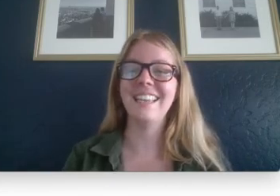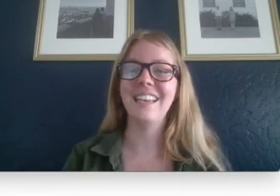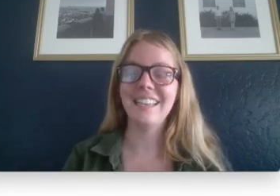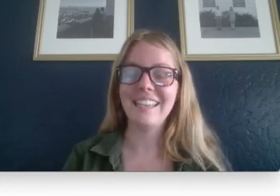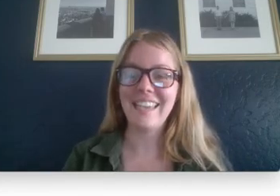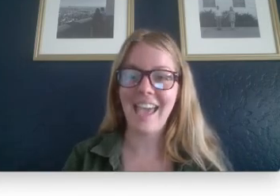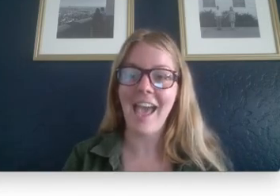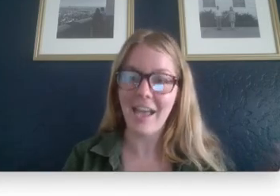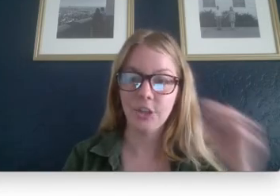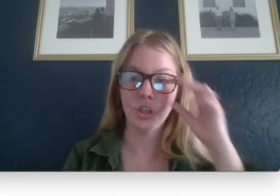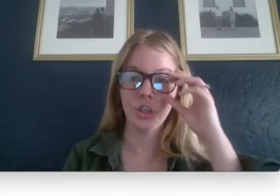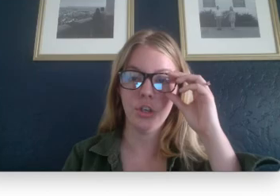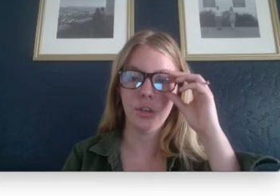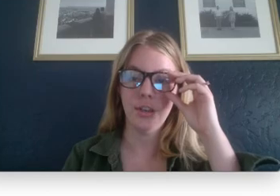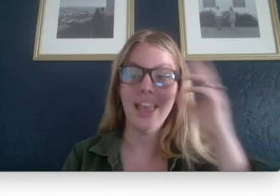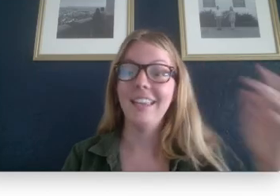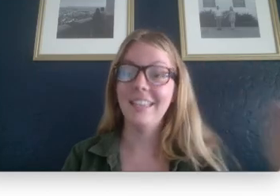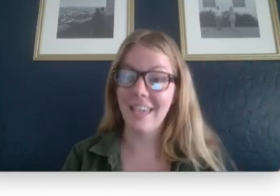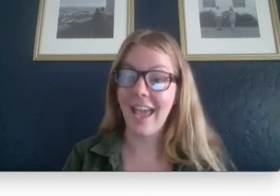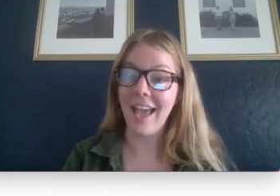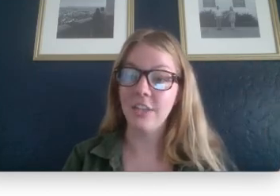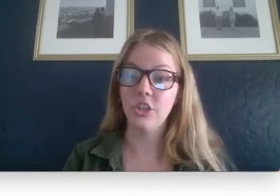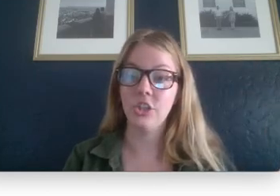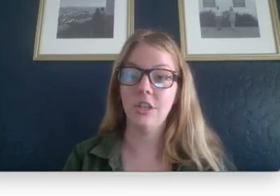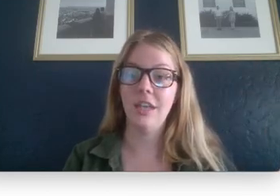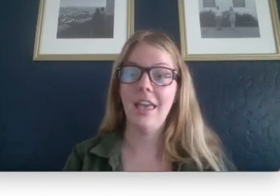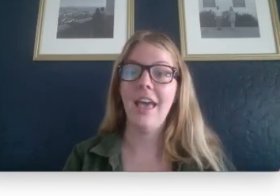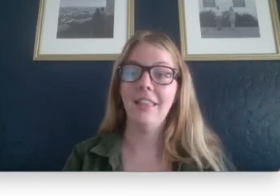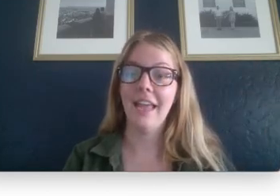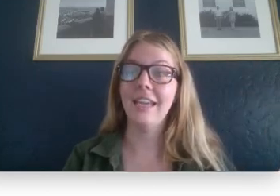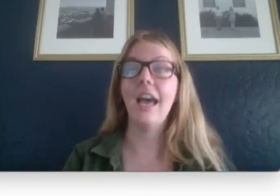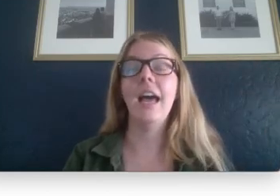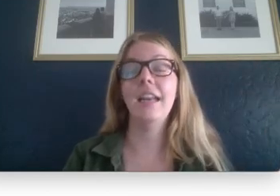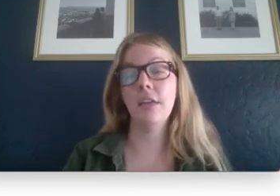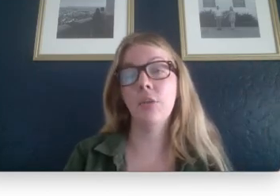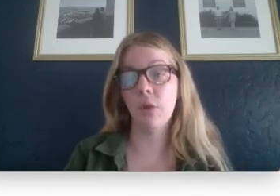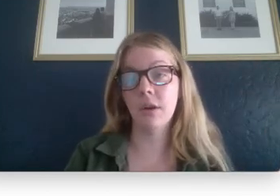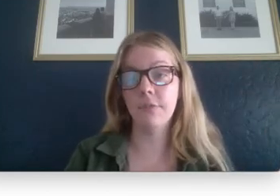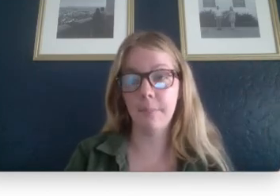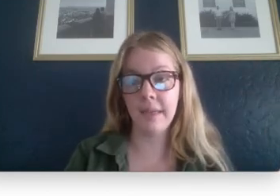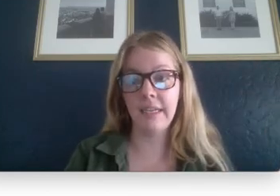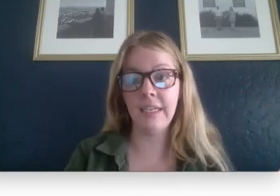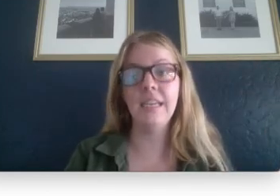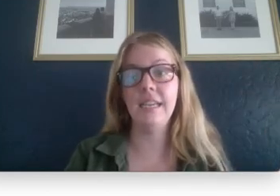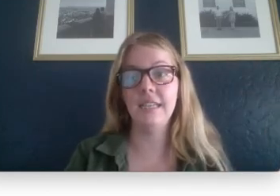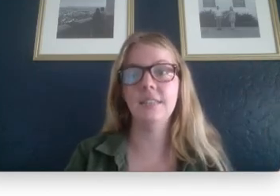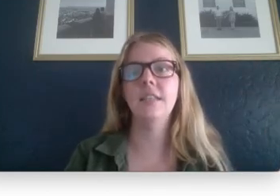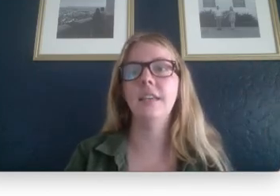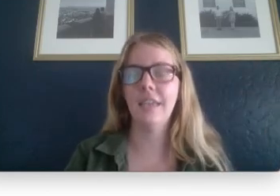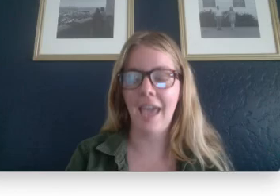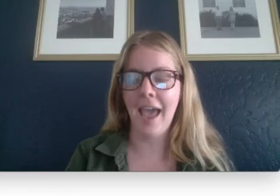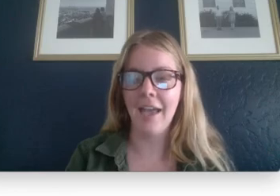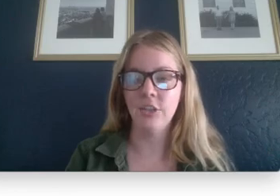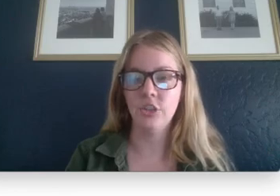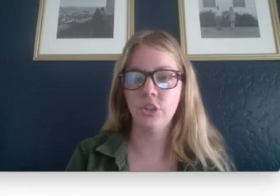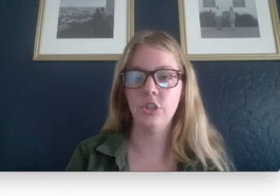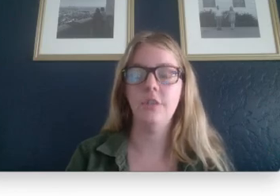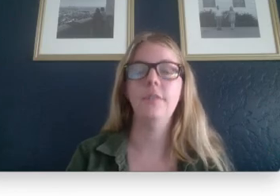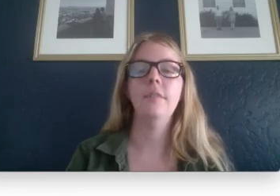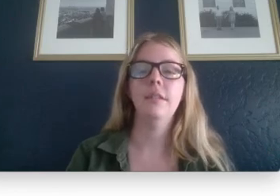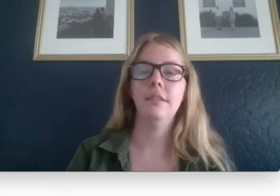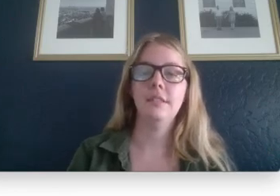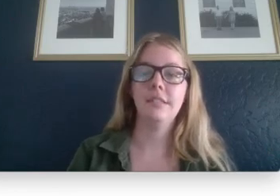is cash. Cash. Like another word for money is